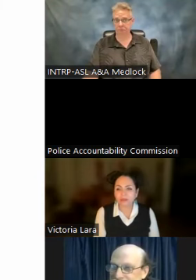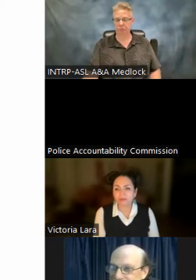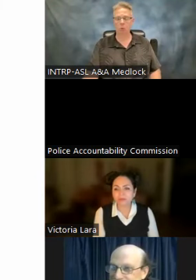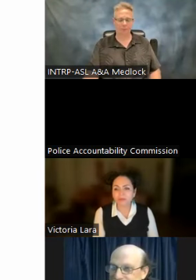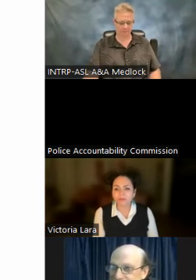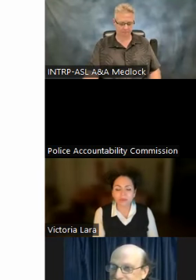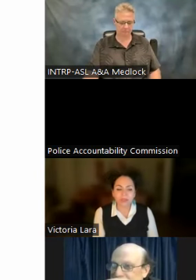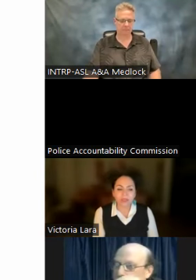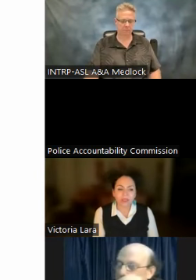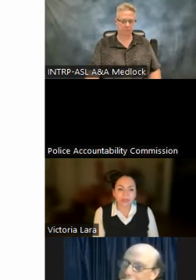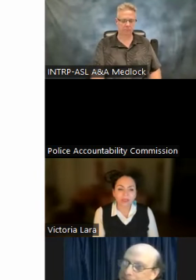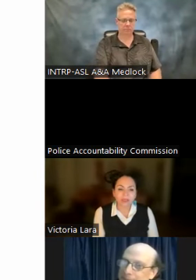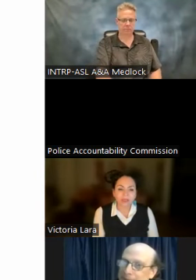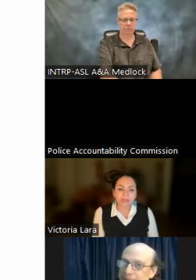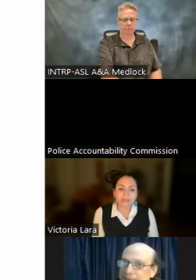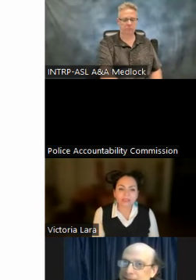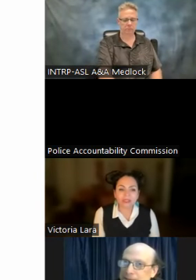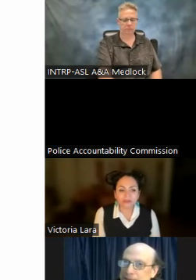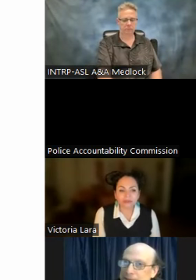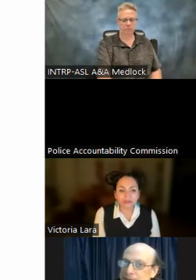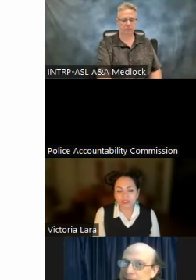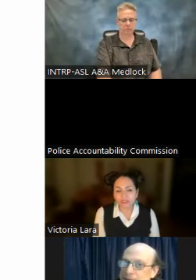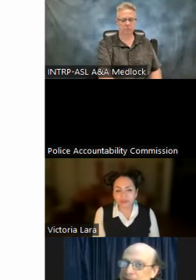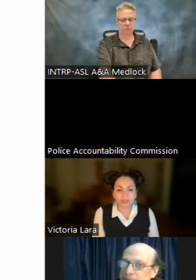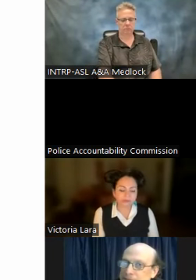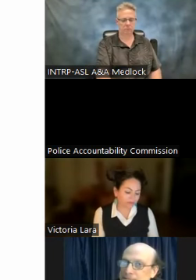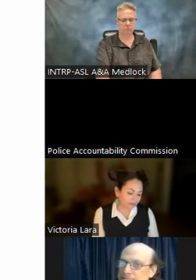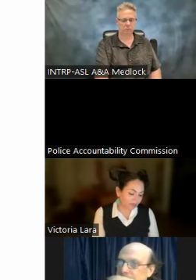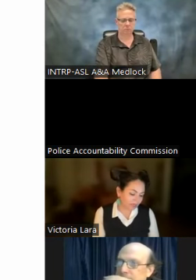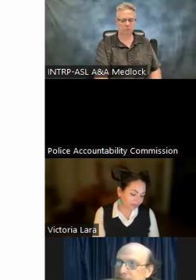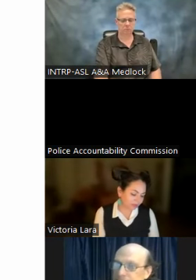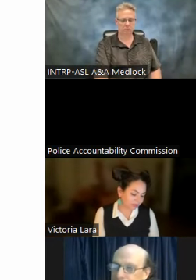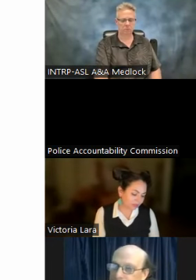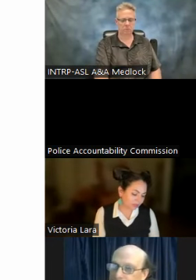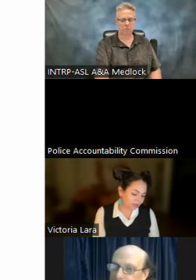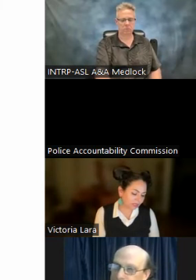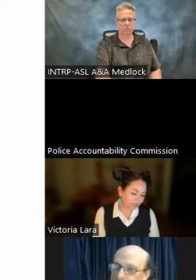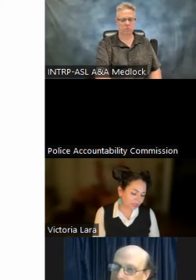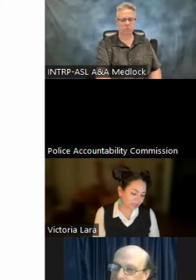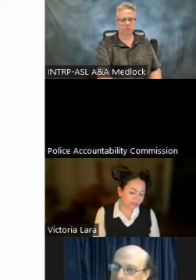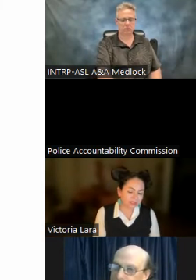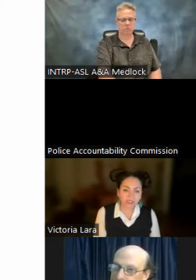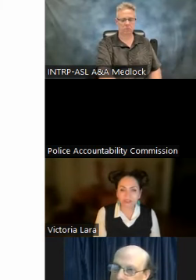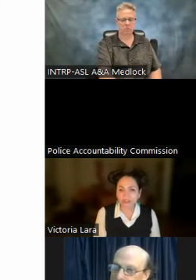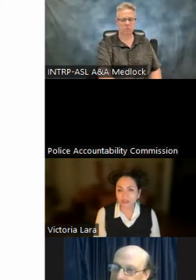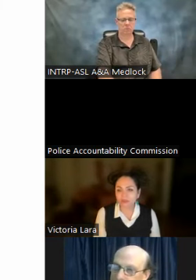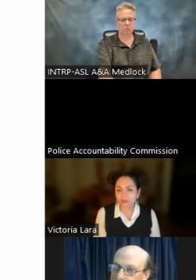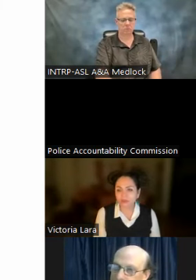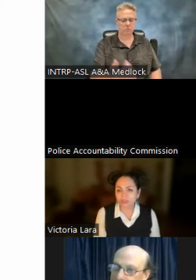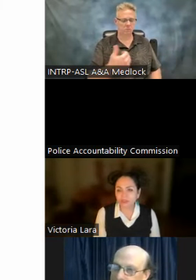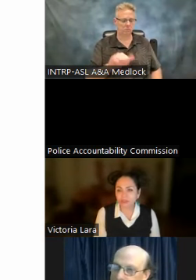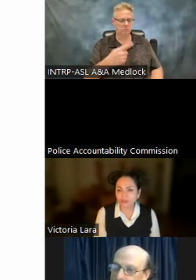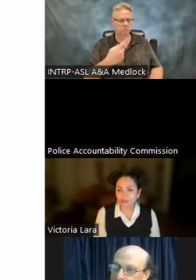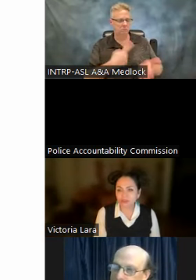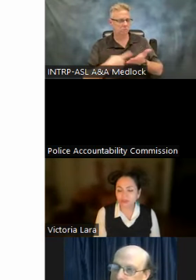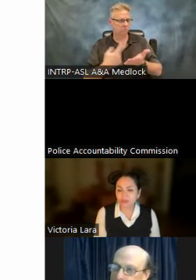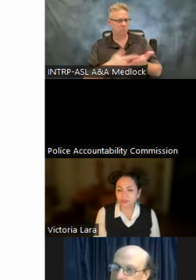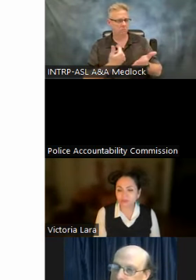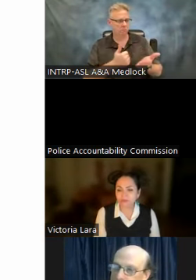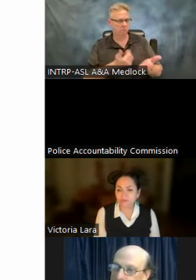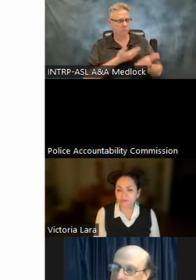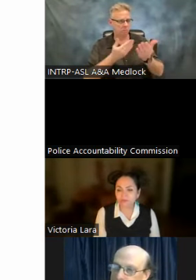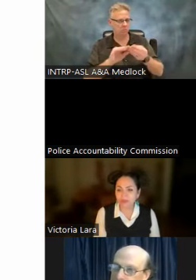Thank you. There is also change, but before I ask the question, is there any discussion or suggestions on